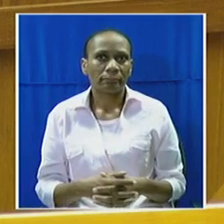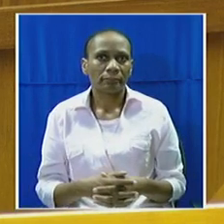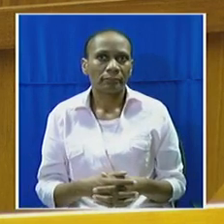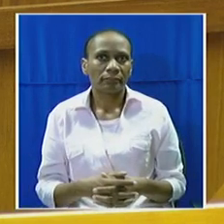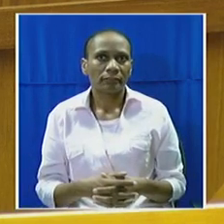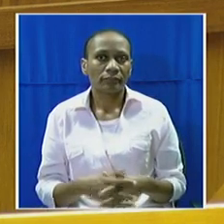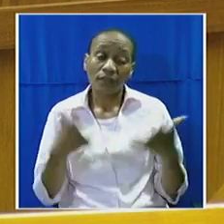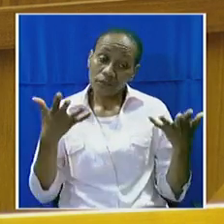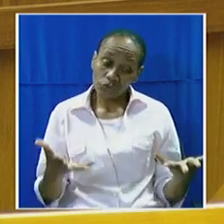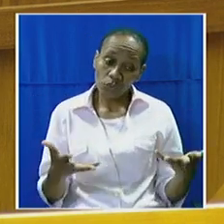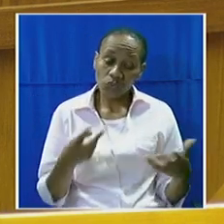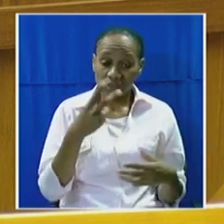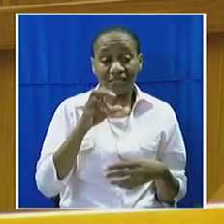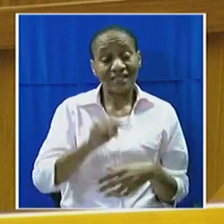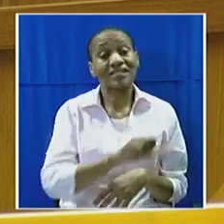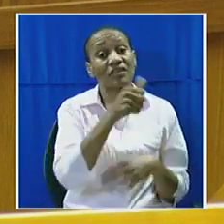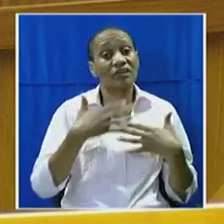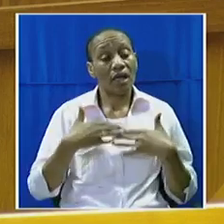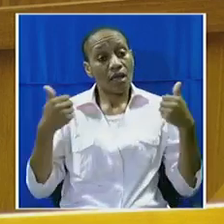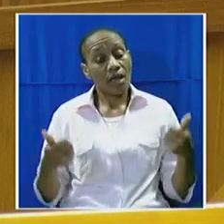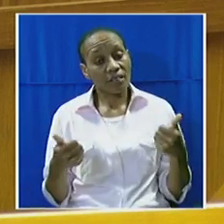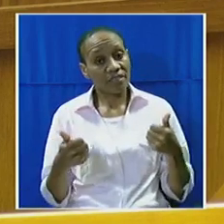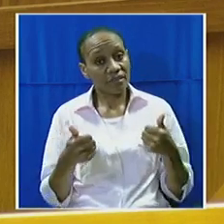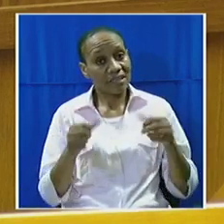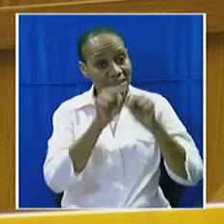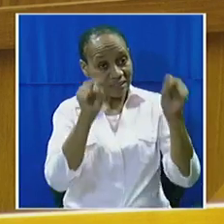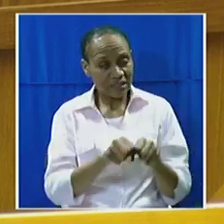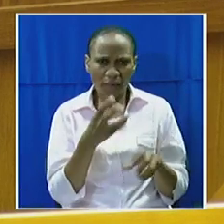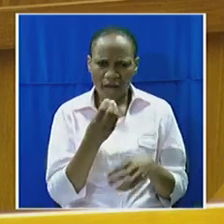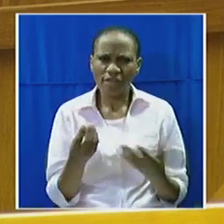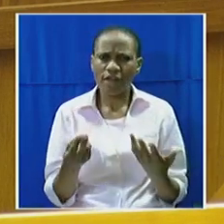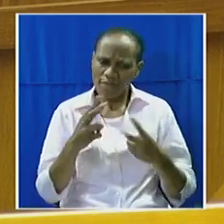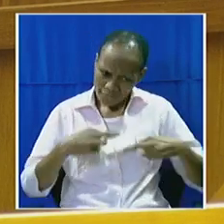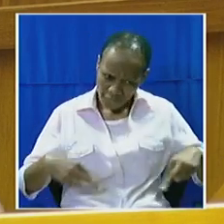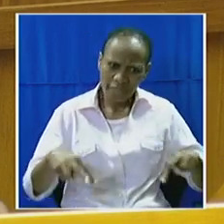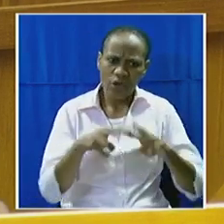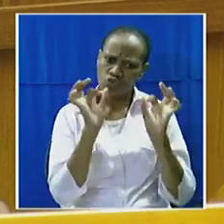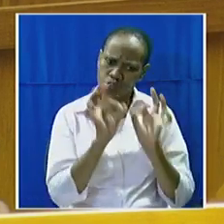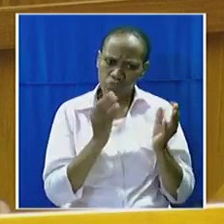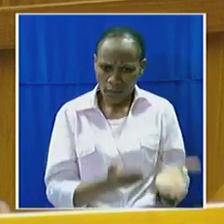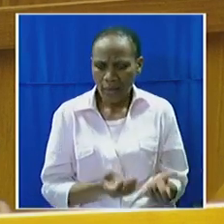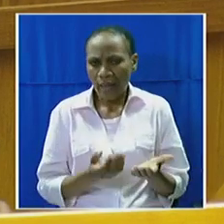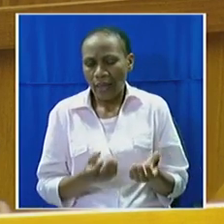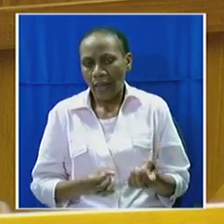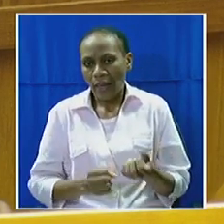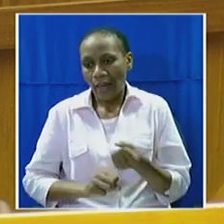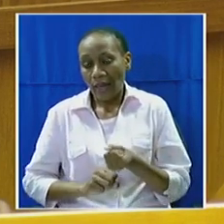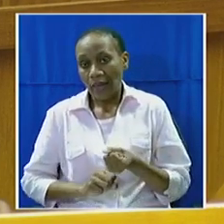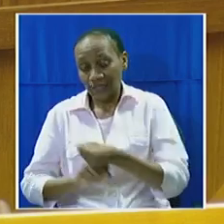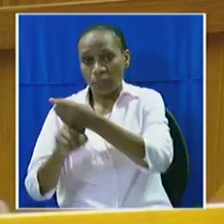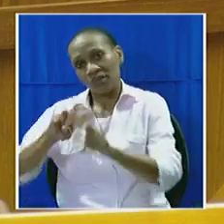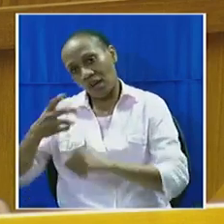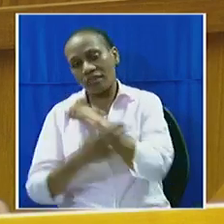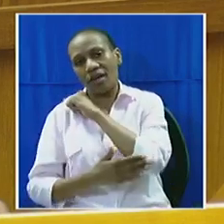of the scientific acumen of South Africa's health infrastructure that has provided valuable service to people of West Africa.